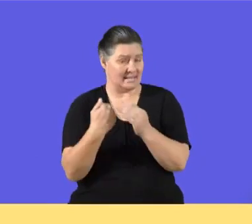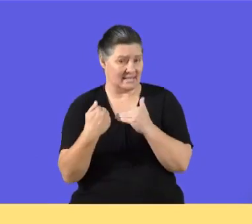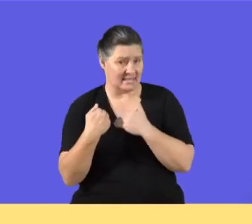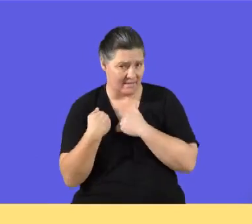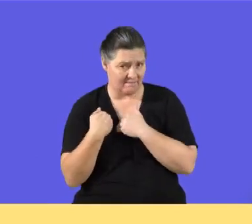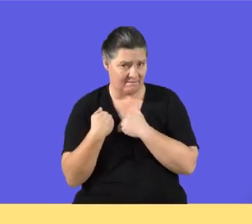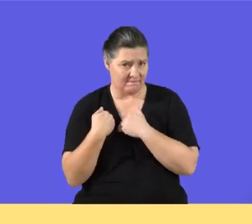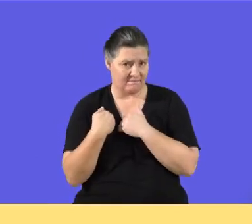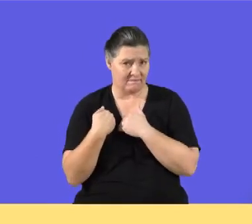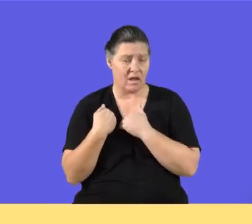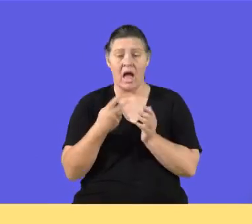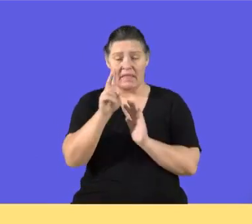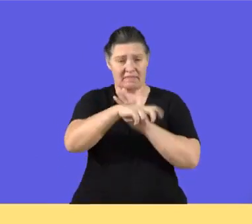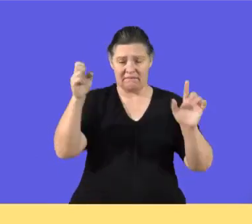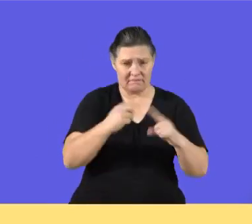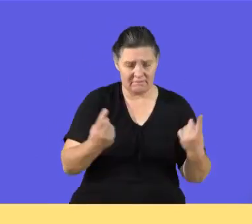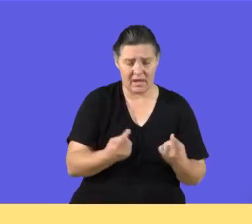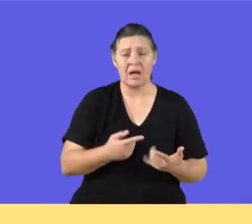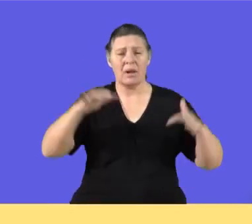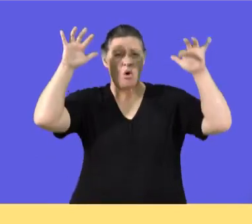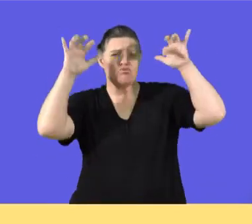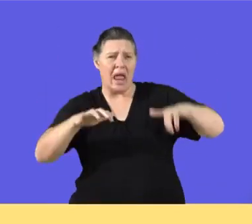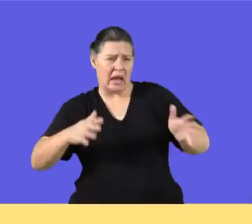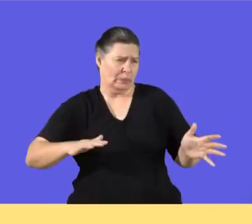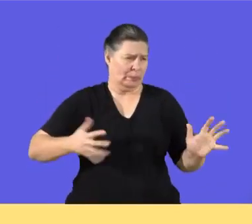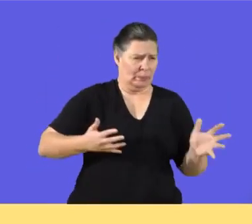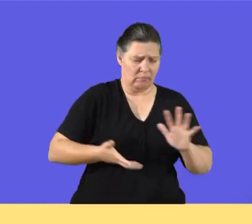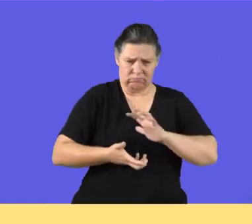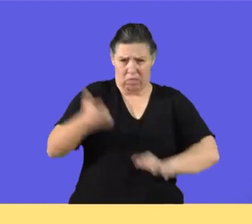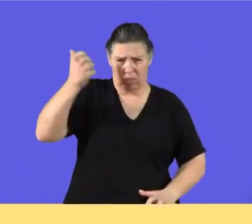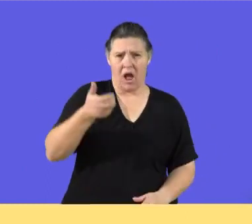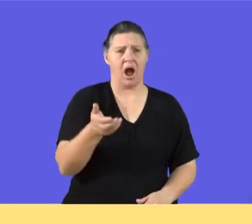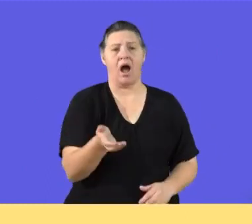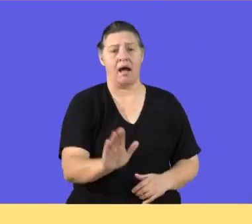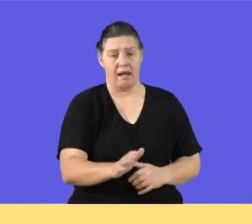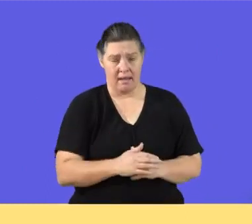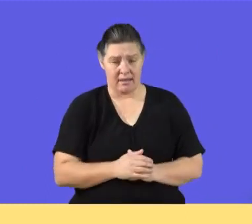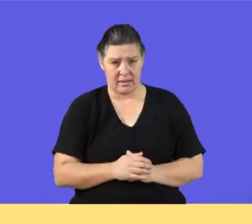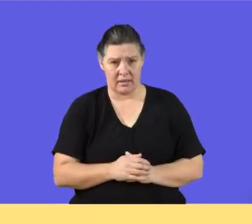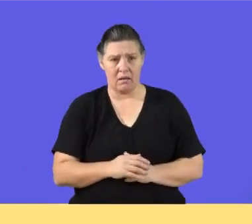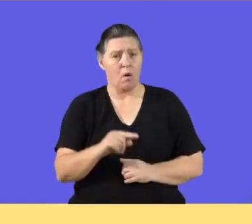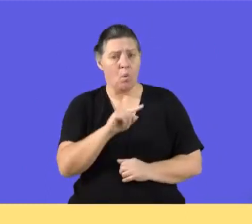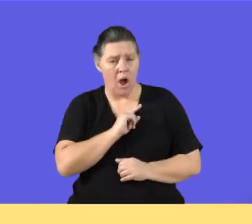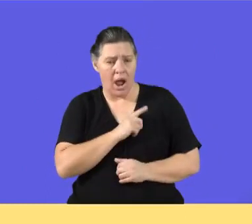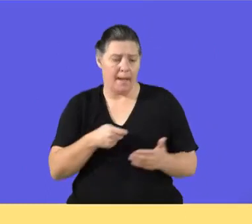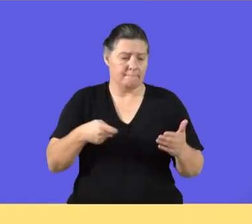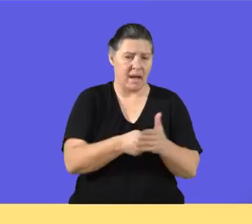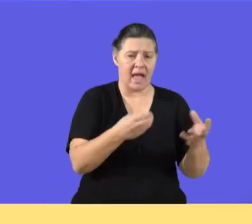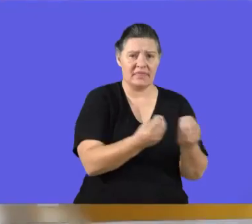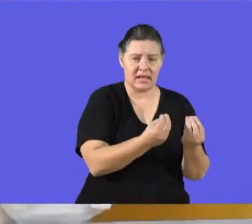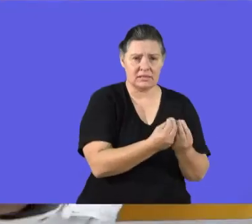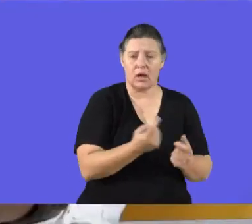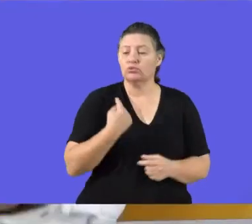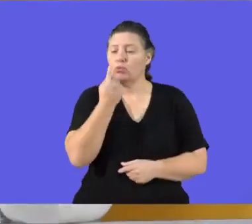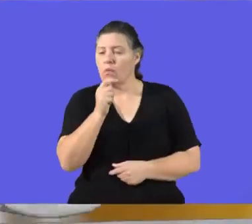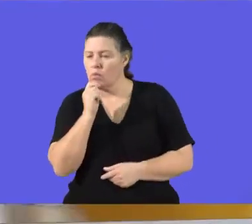is kept must be safe from theft as well as rain together with wind. Remember, the last